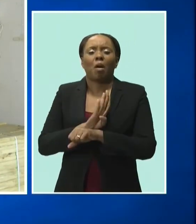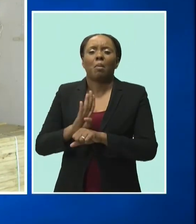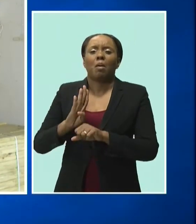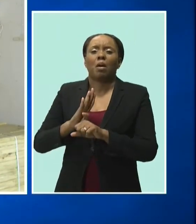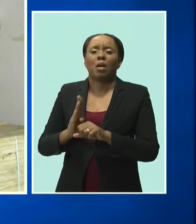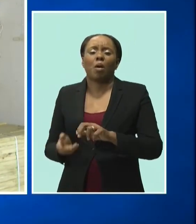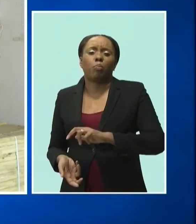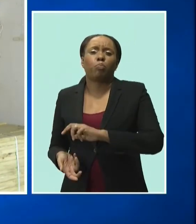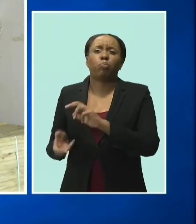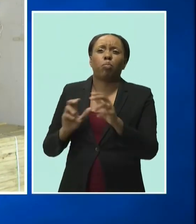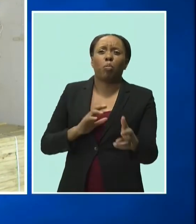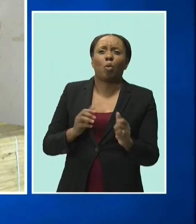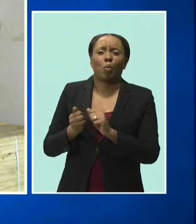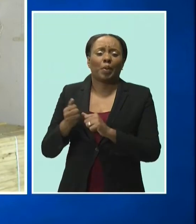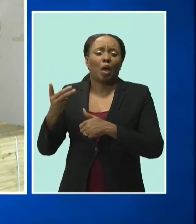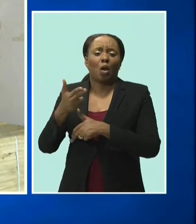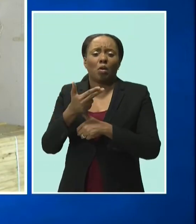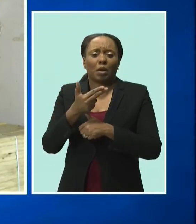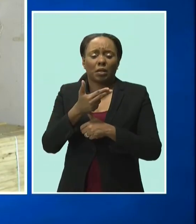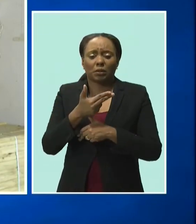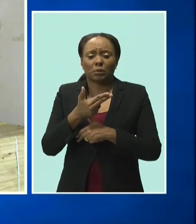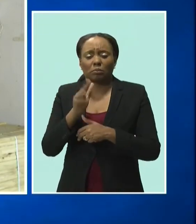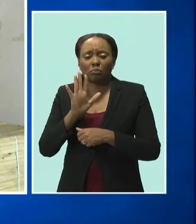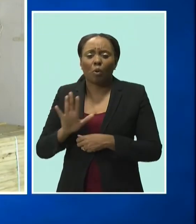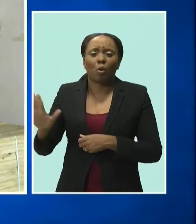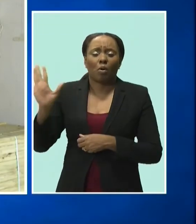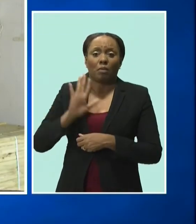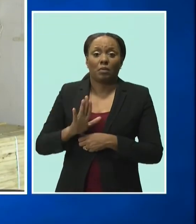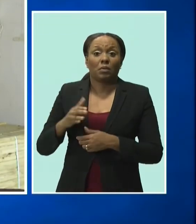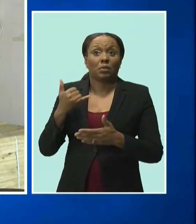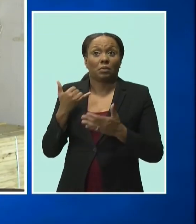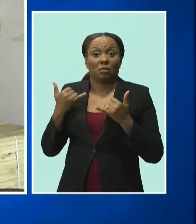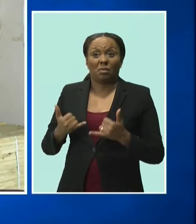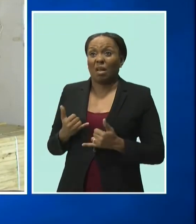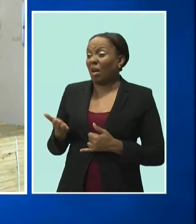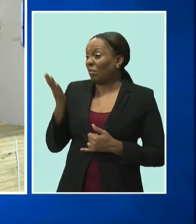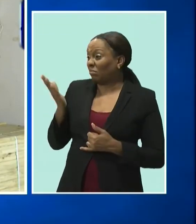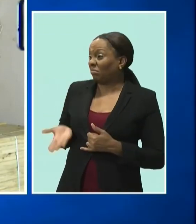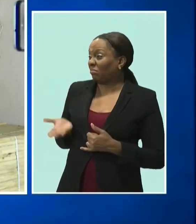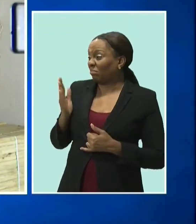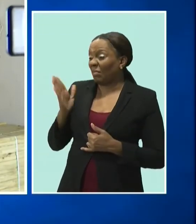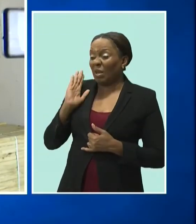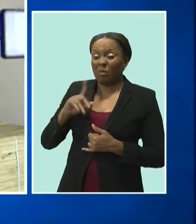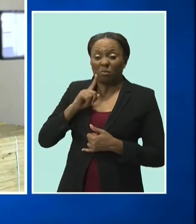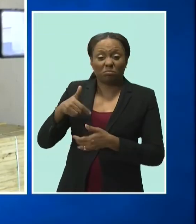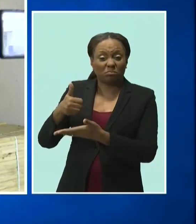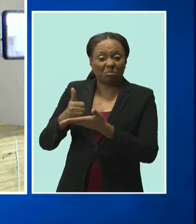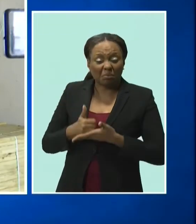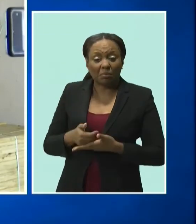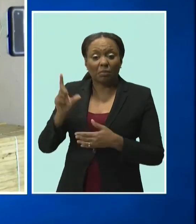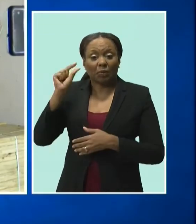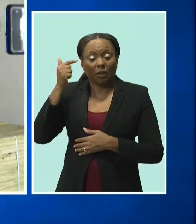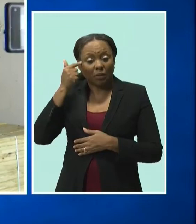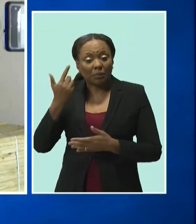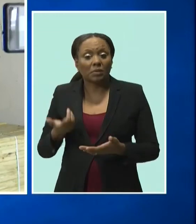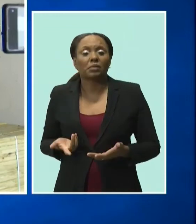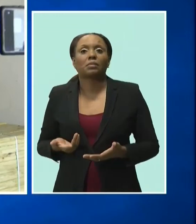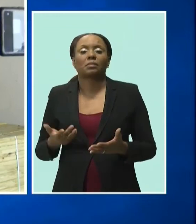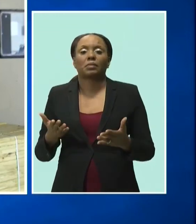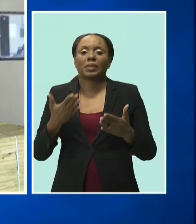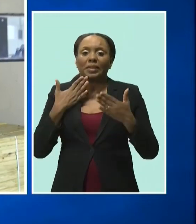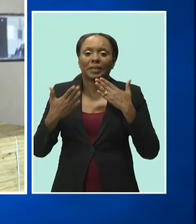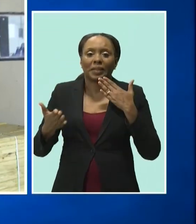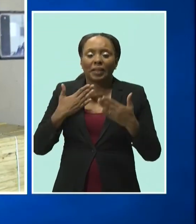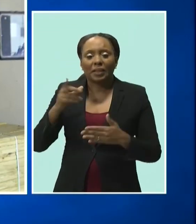over. And this contribution, this donation will go a long way in helping the government. I want to thank